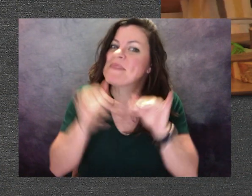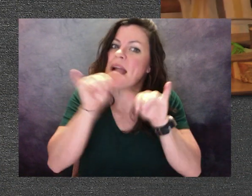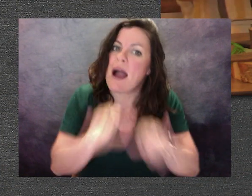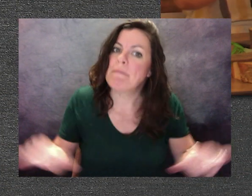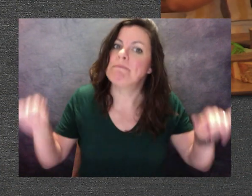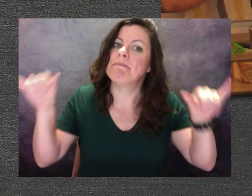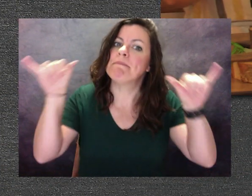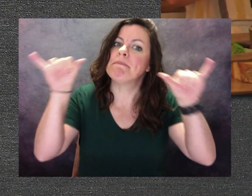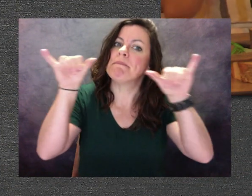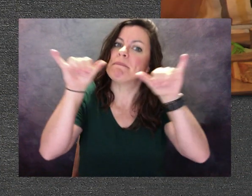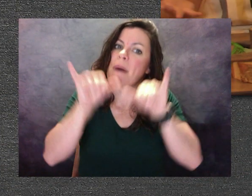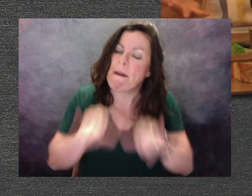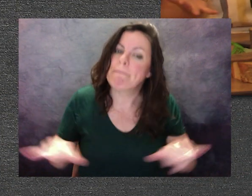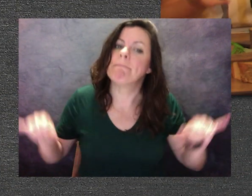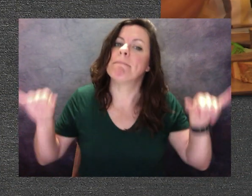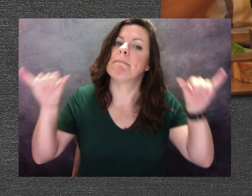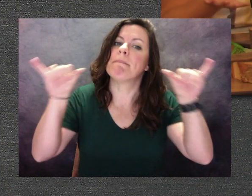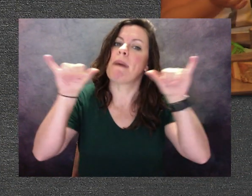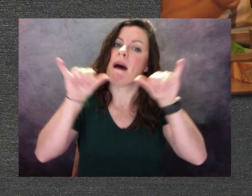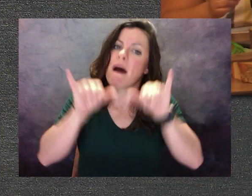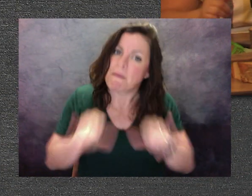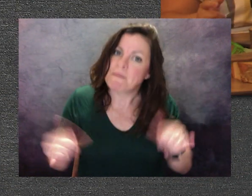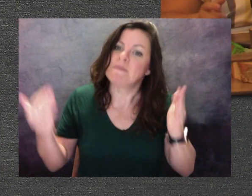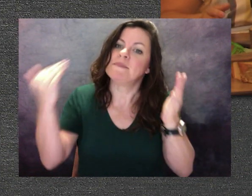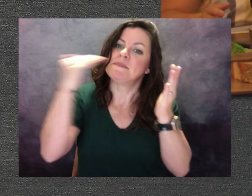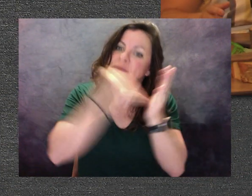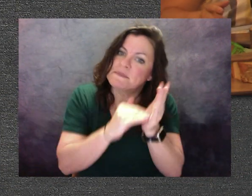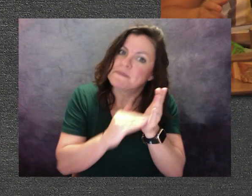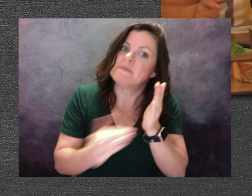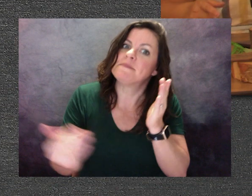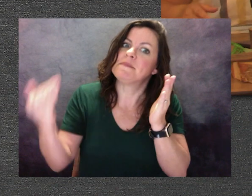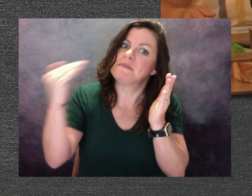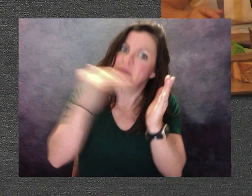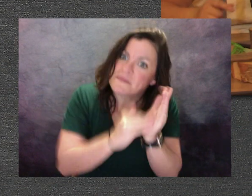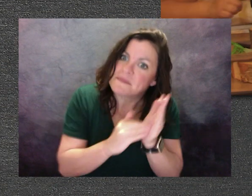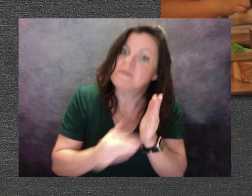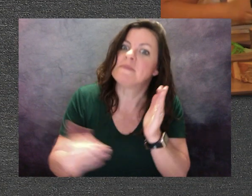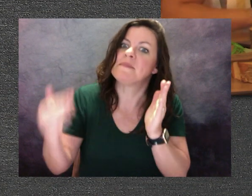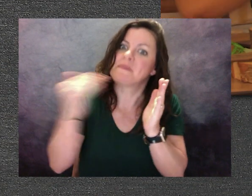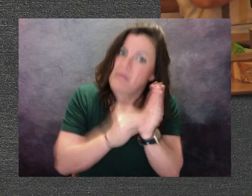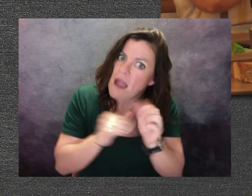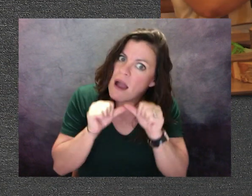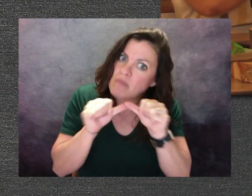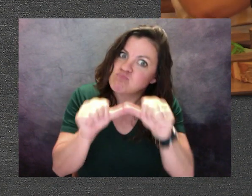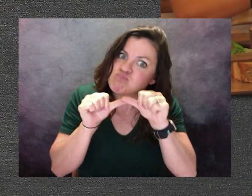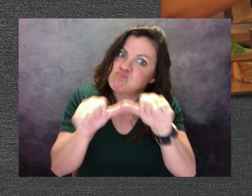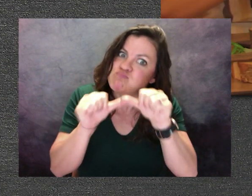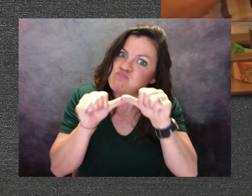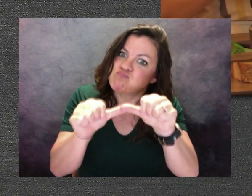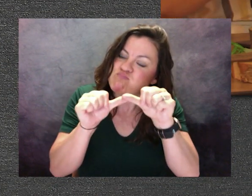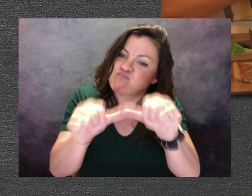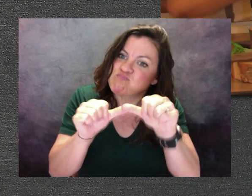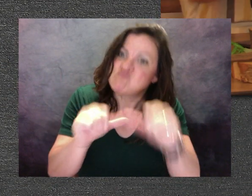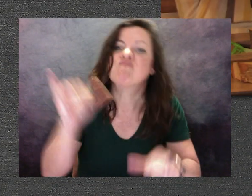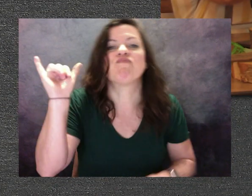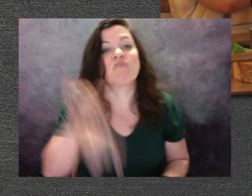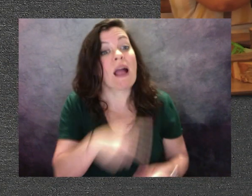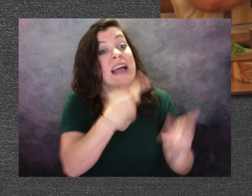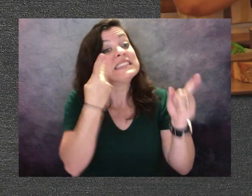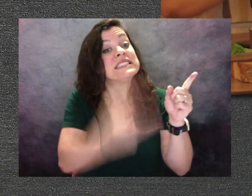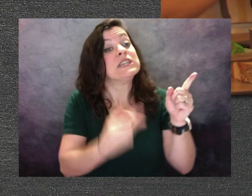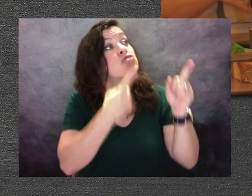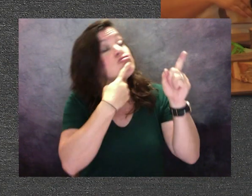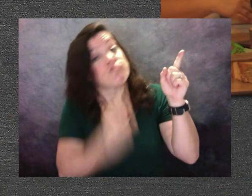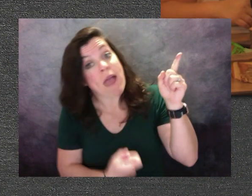and over and over and over and over again, like red, blue, red, blue,